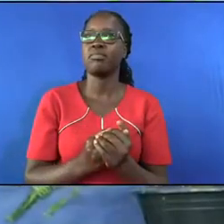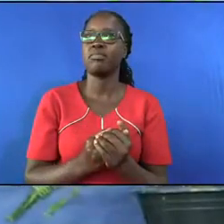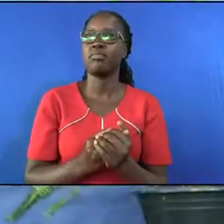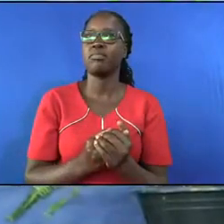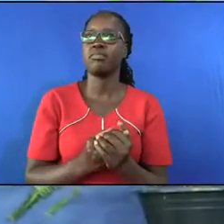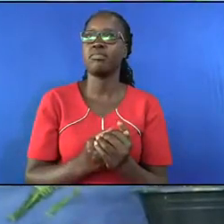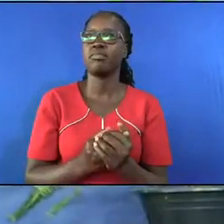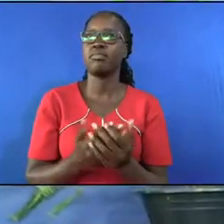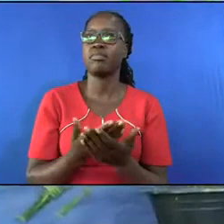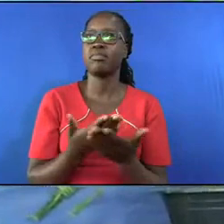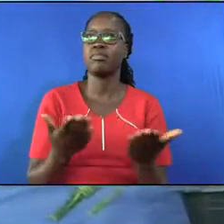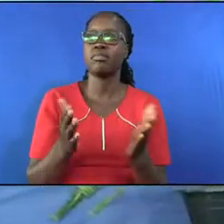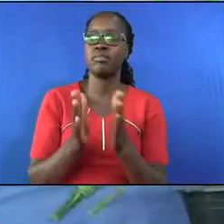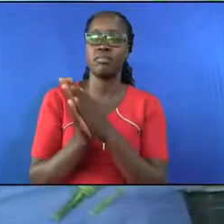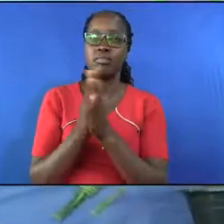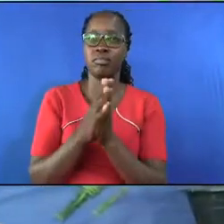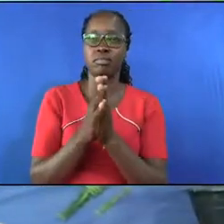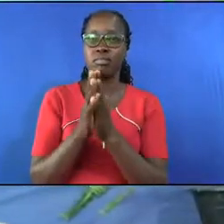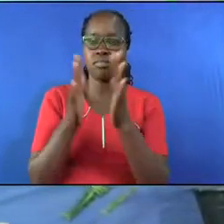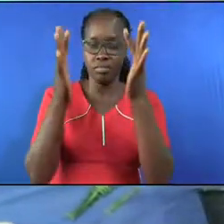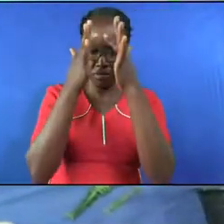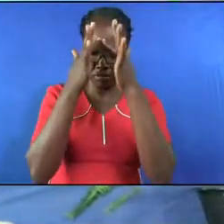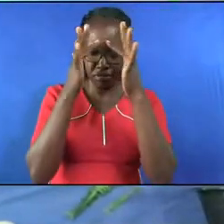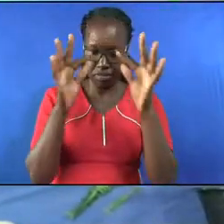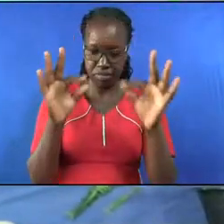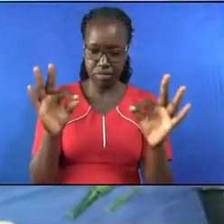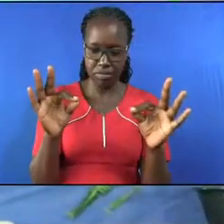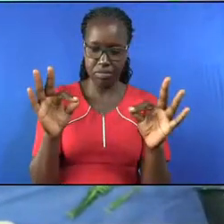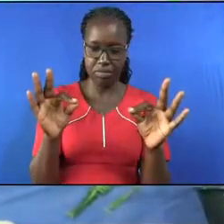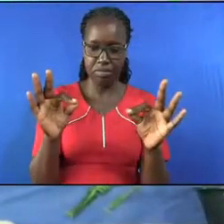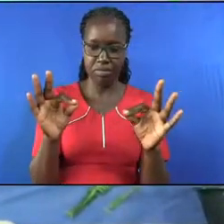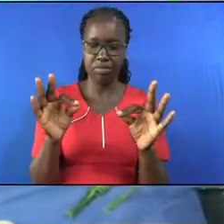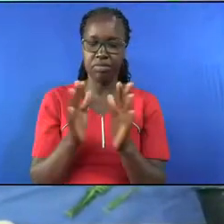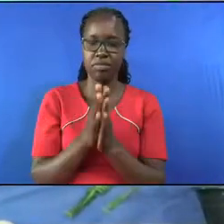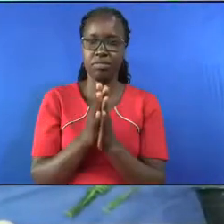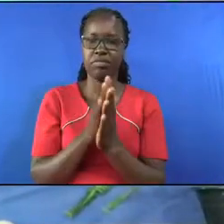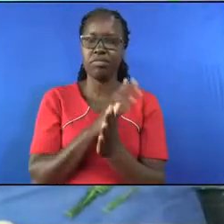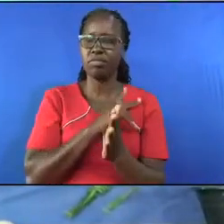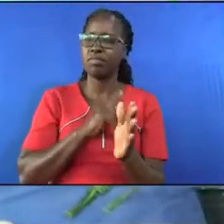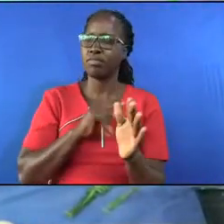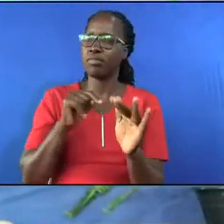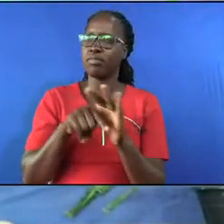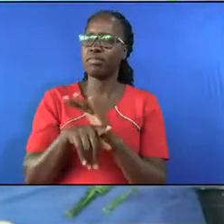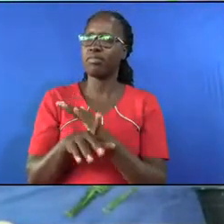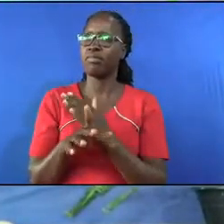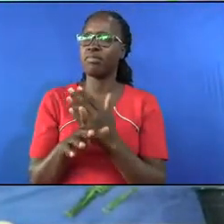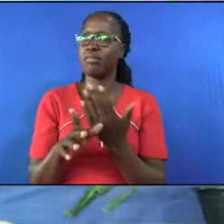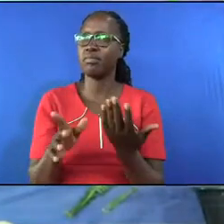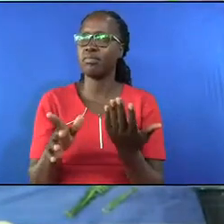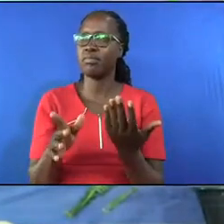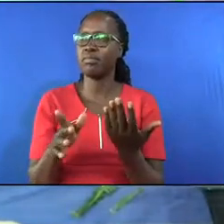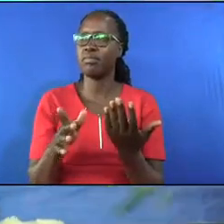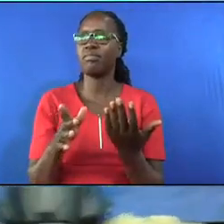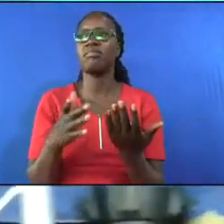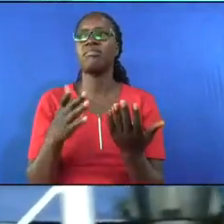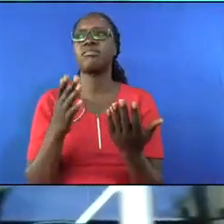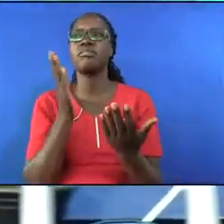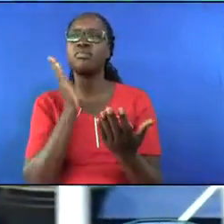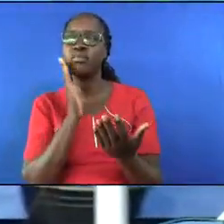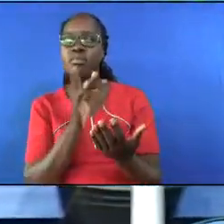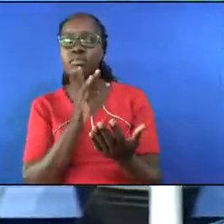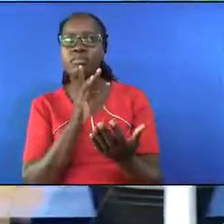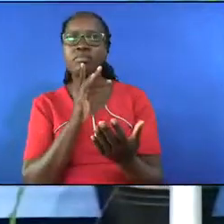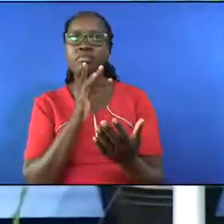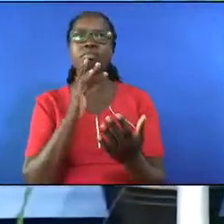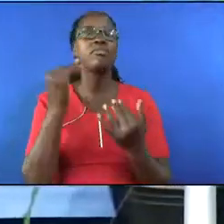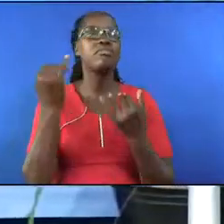This is the parable of the wedding banquet. And the king walked in. You know how others were invited and they did not come,